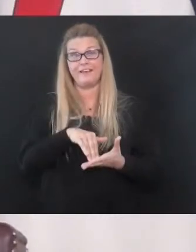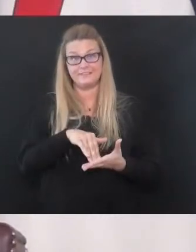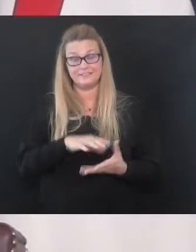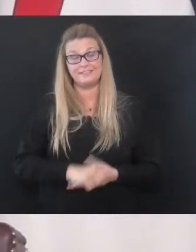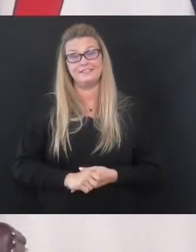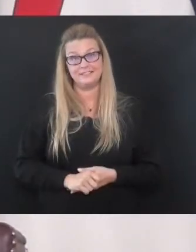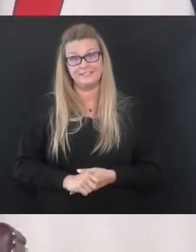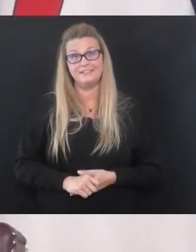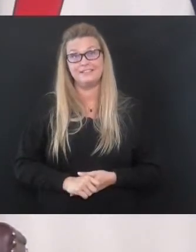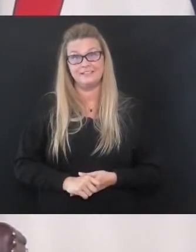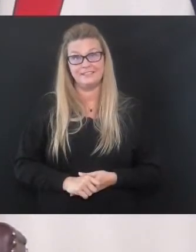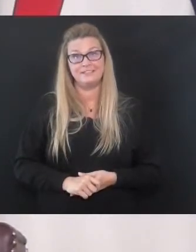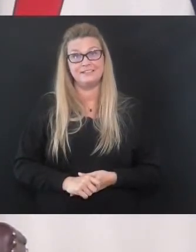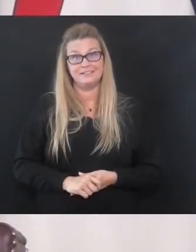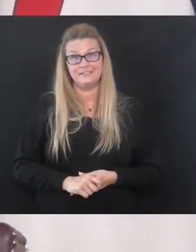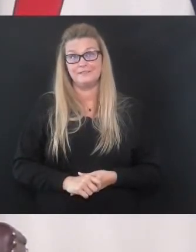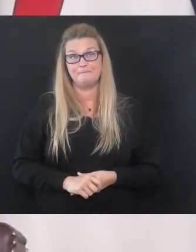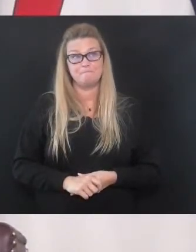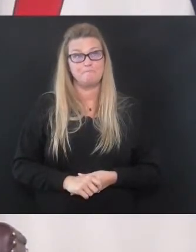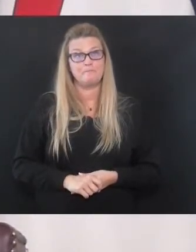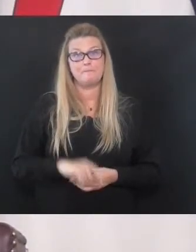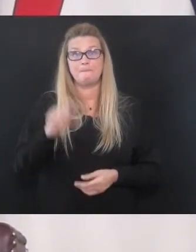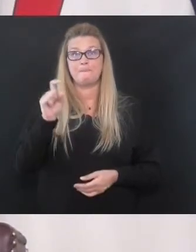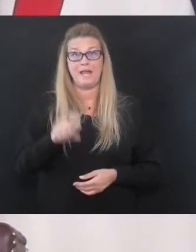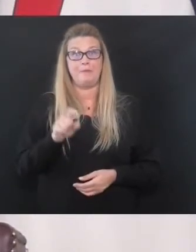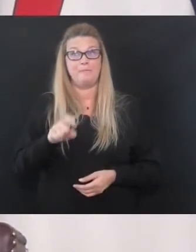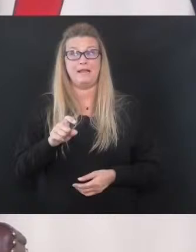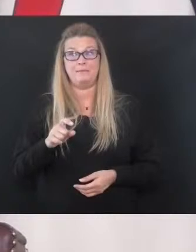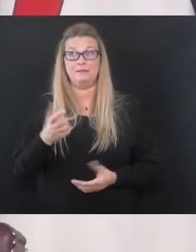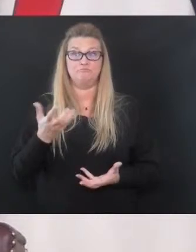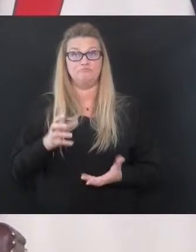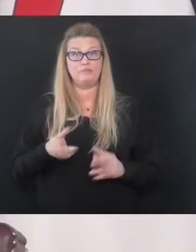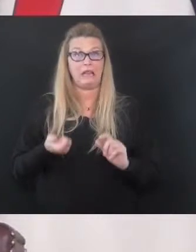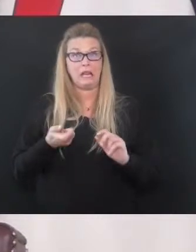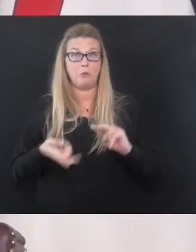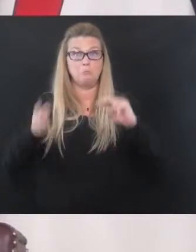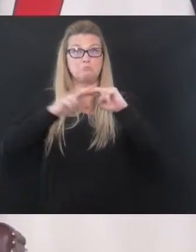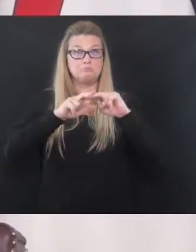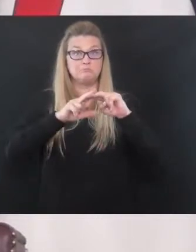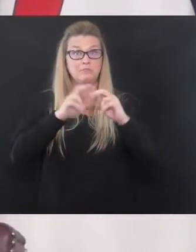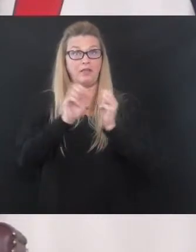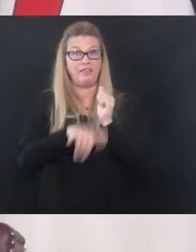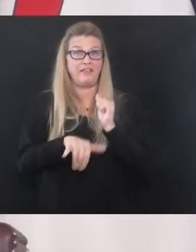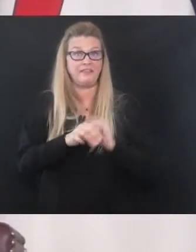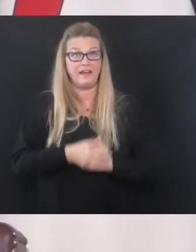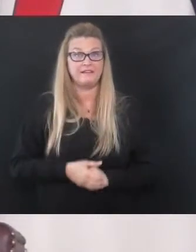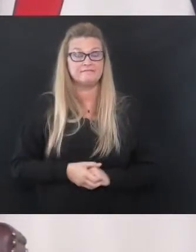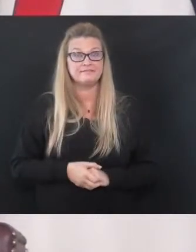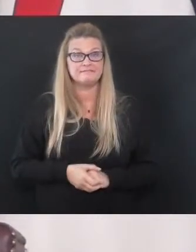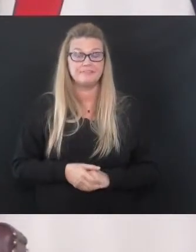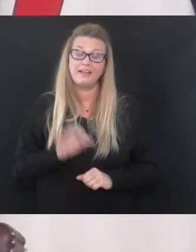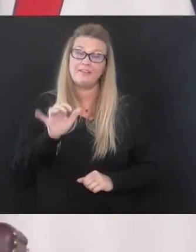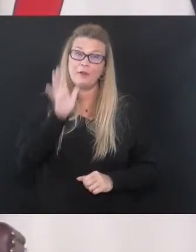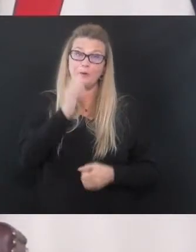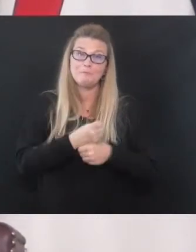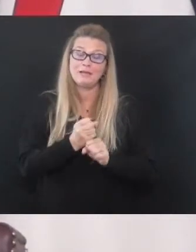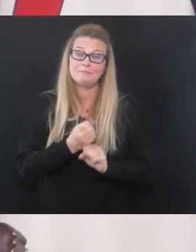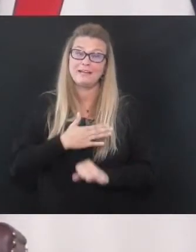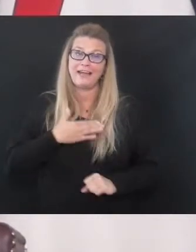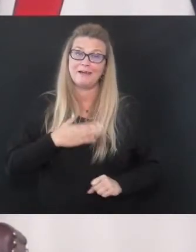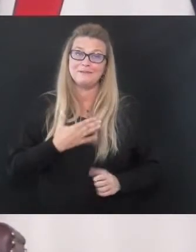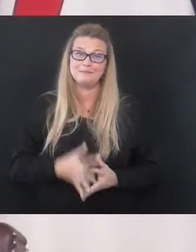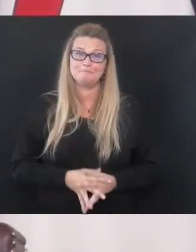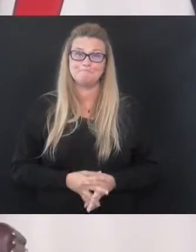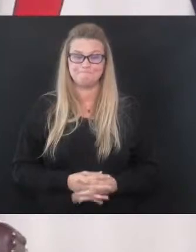275,000, and we've got to absolutely pay a little more than $27.5 million. Nothing would make me happier. Nothing would